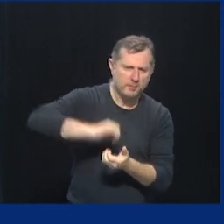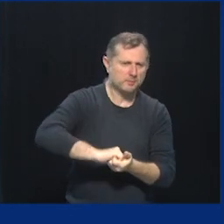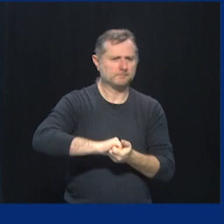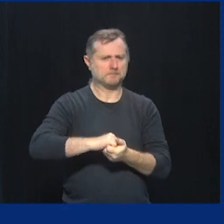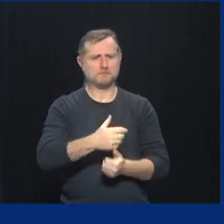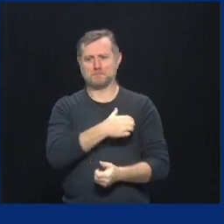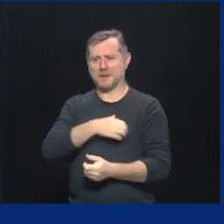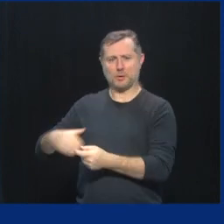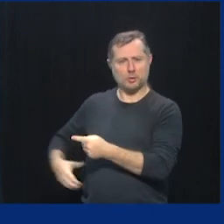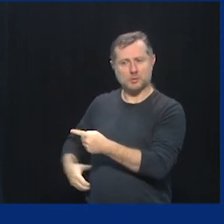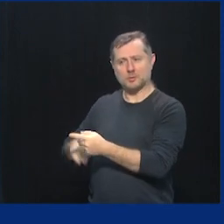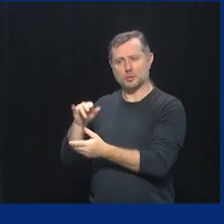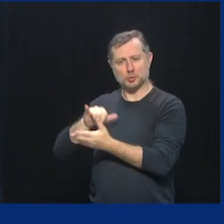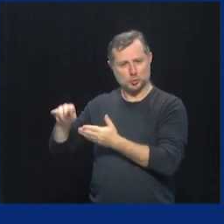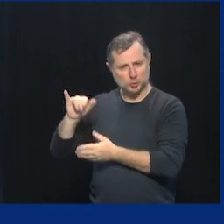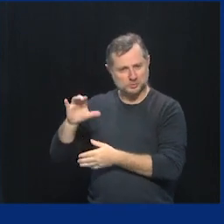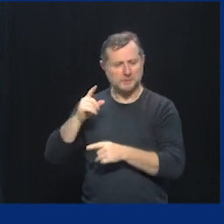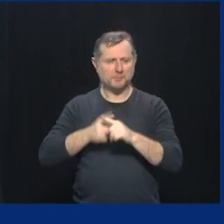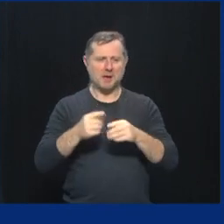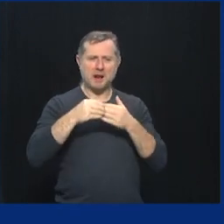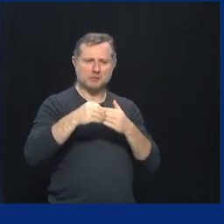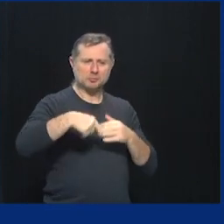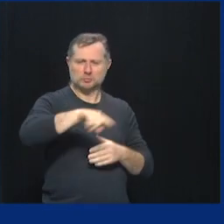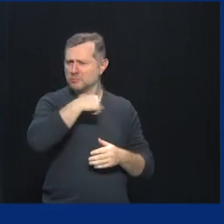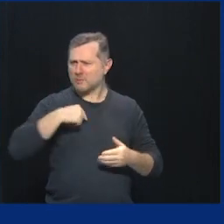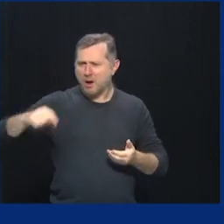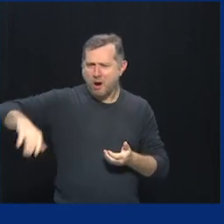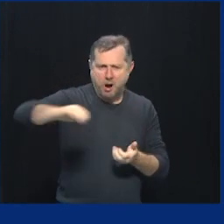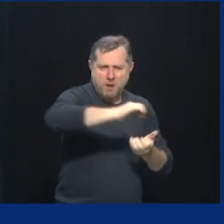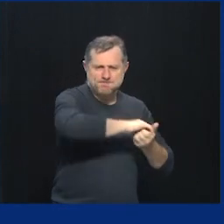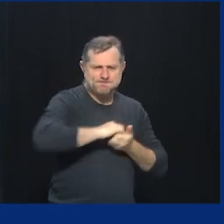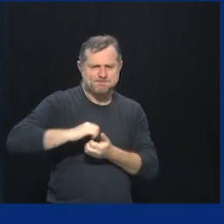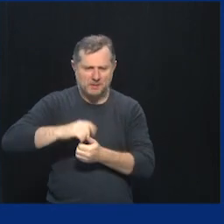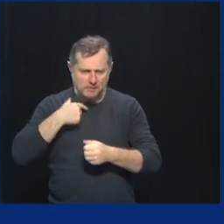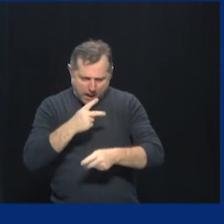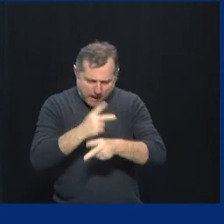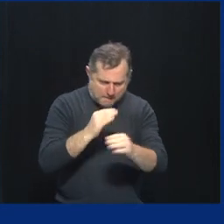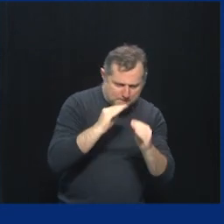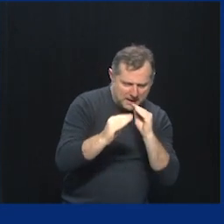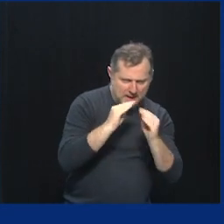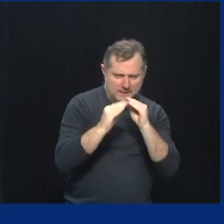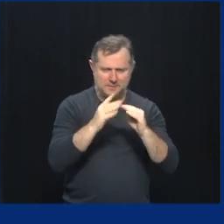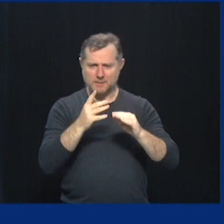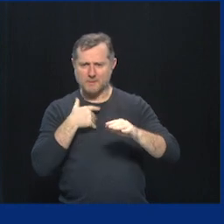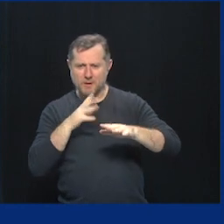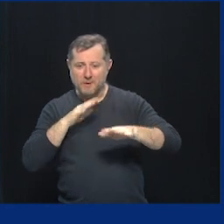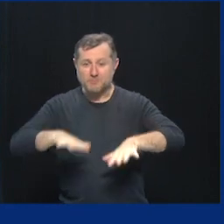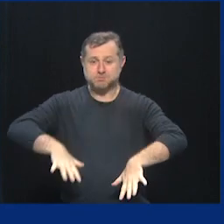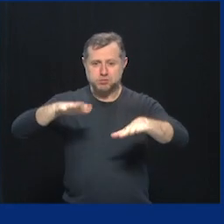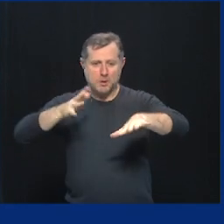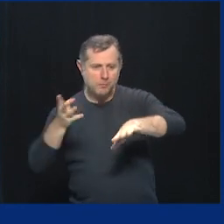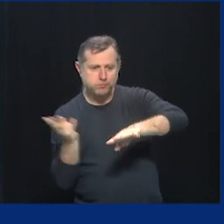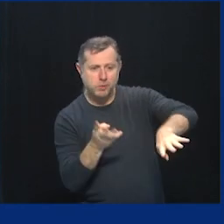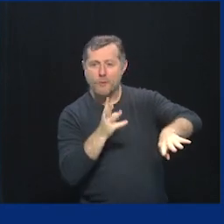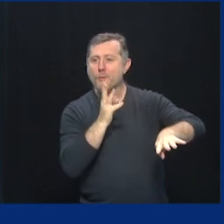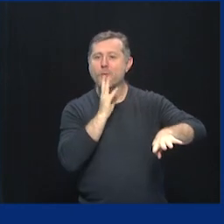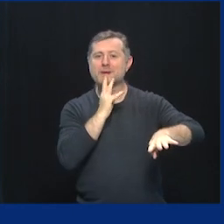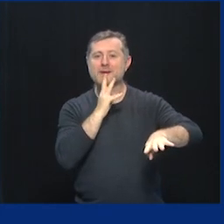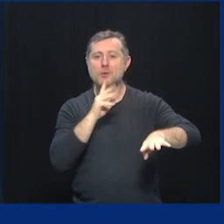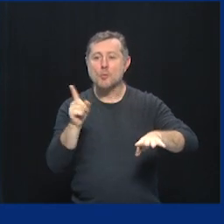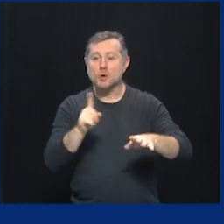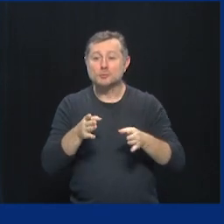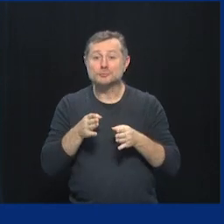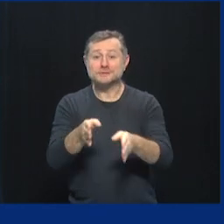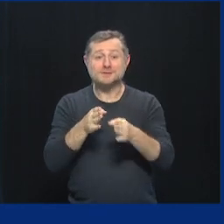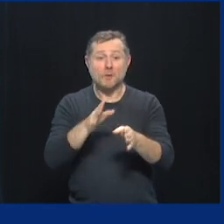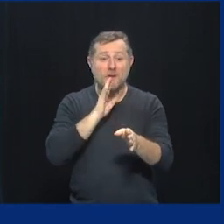collaboratively and get this done so we can take care of the drainage shortcomings in our streets, because when the streets get flooded, what happens next? The